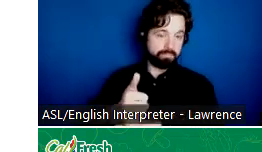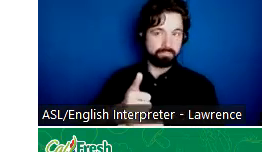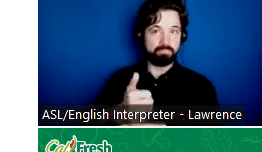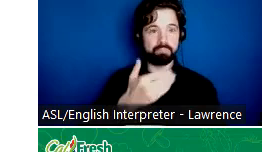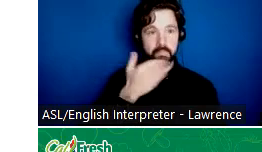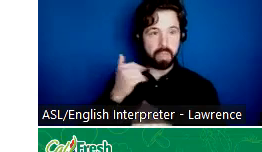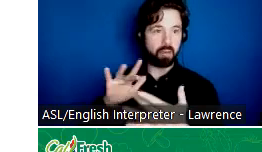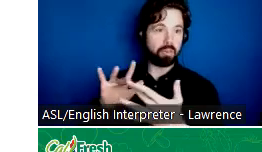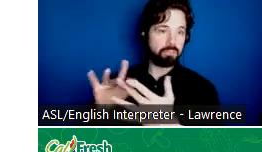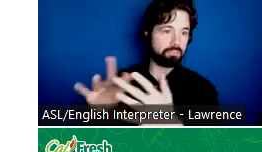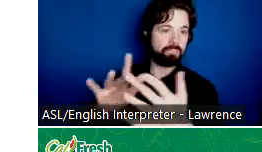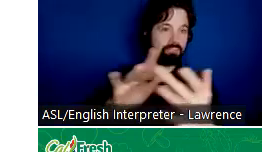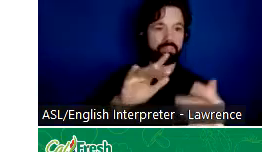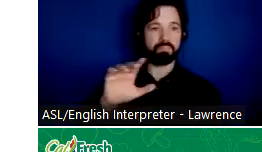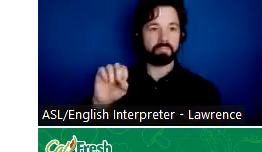future years.